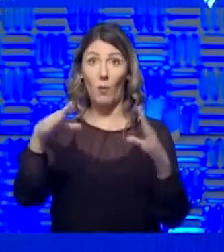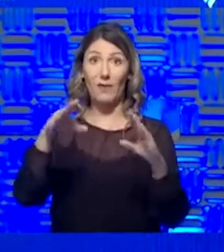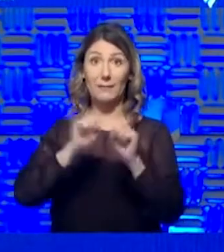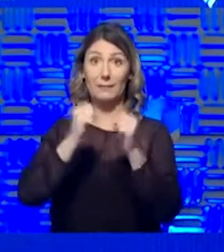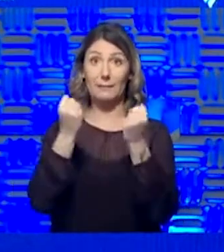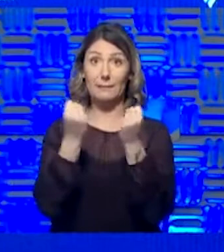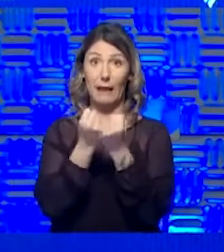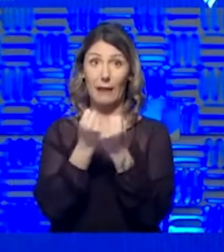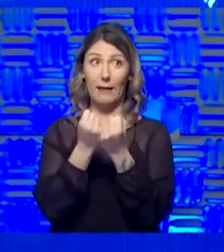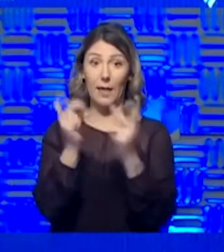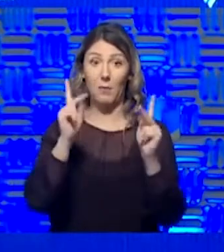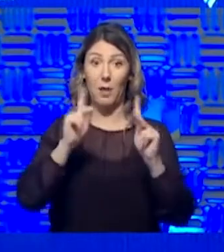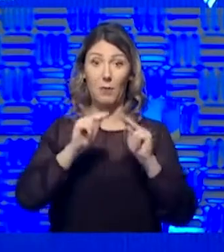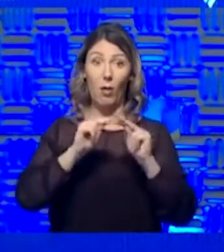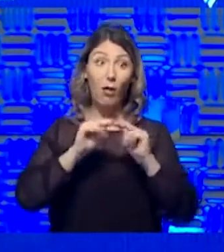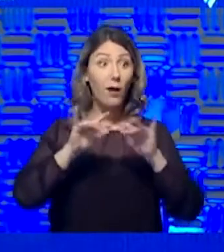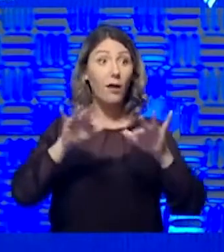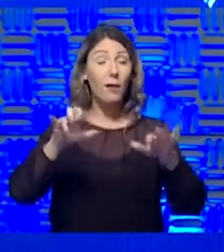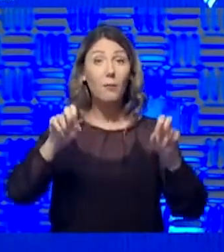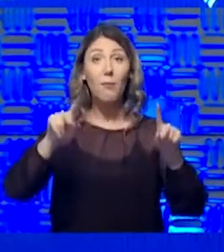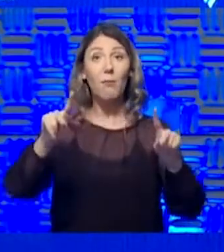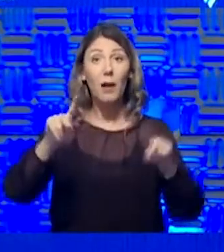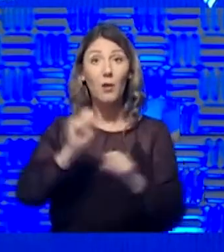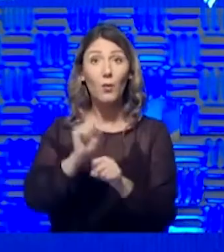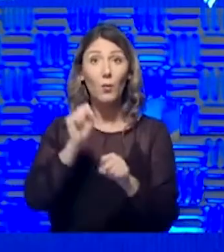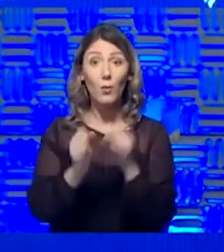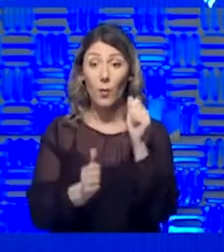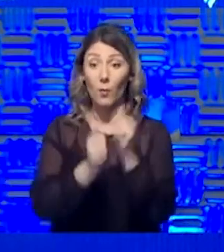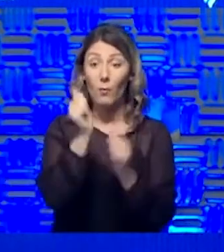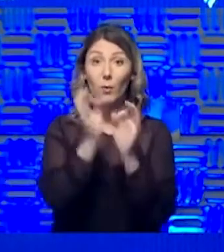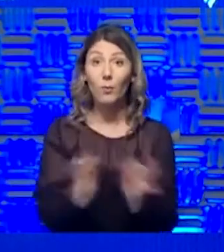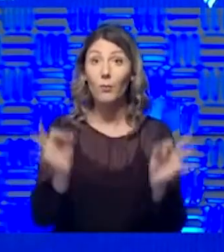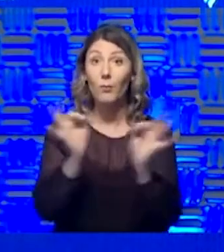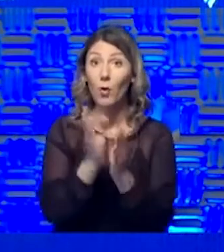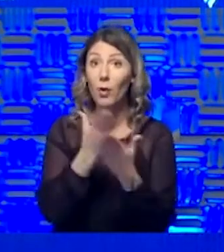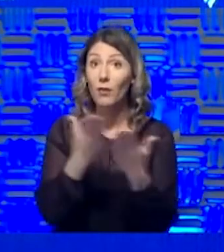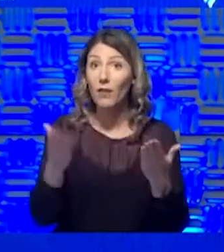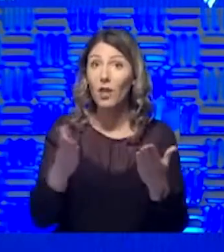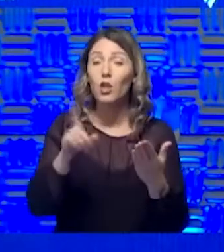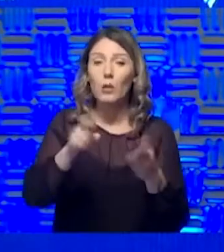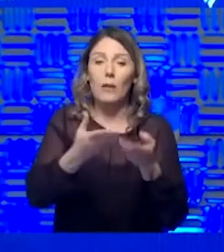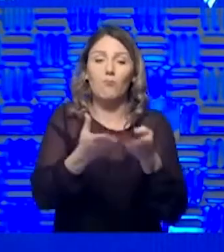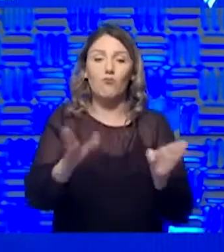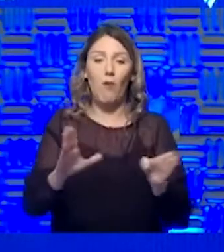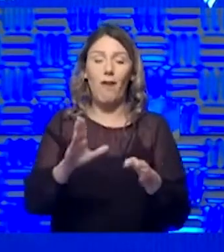society, one of the most important things you can do is have broad and